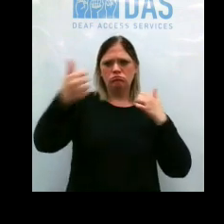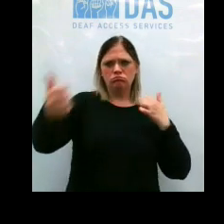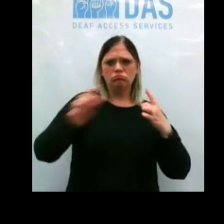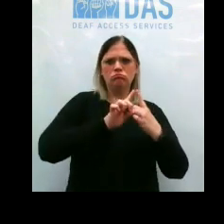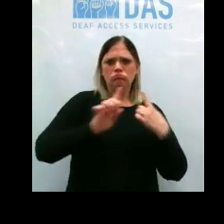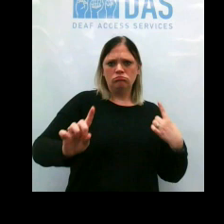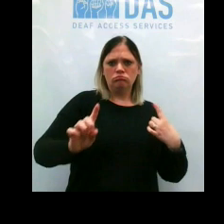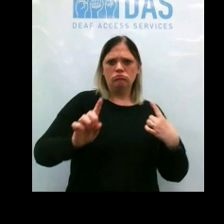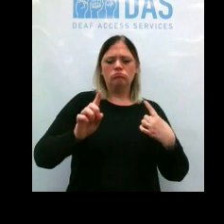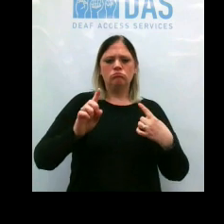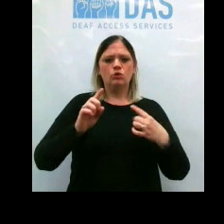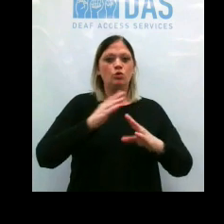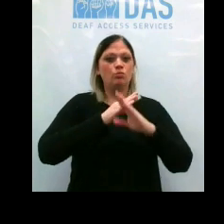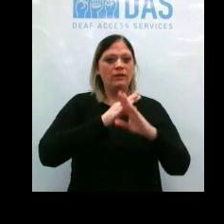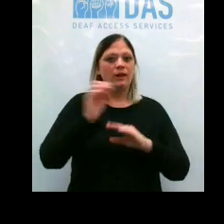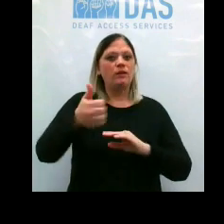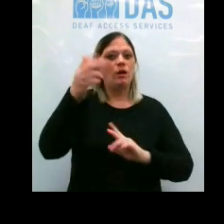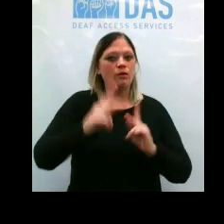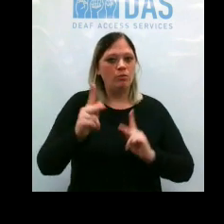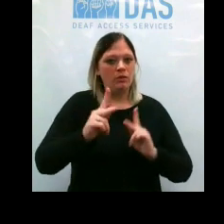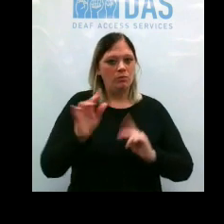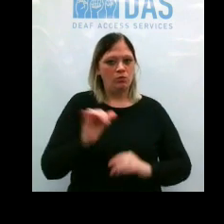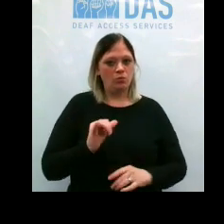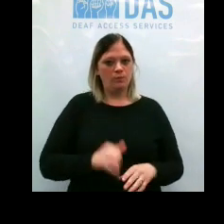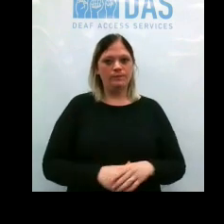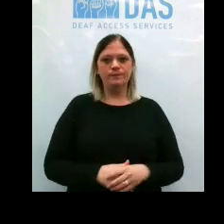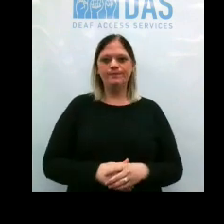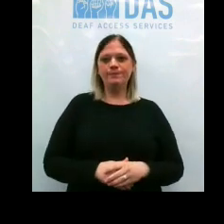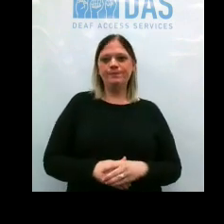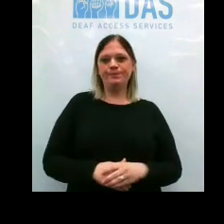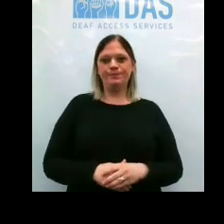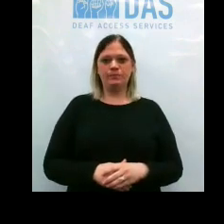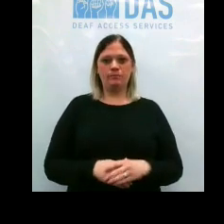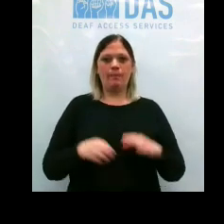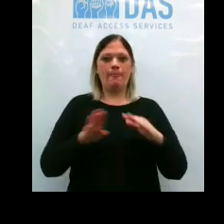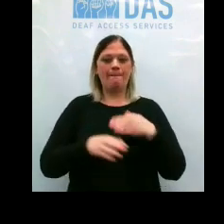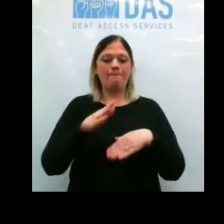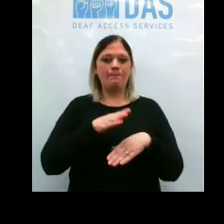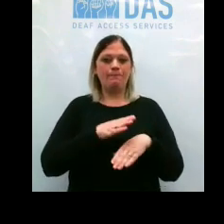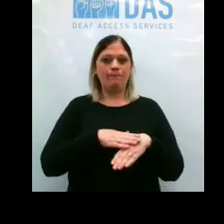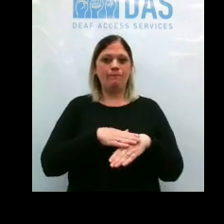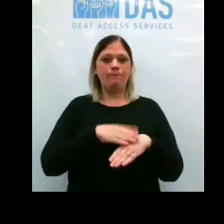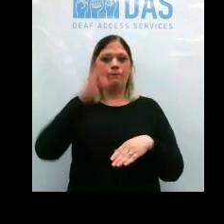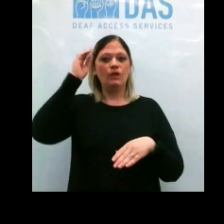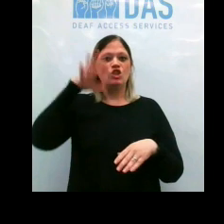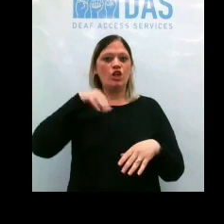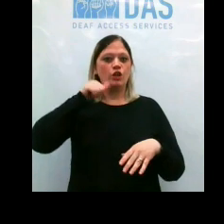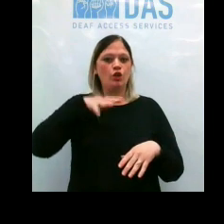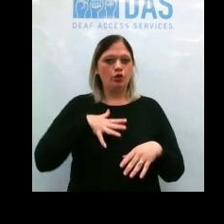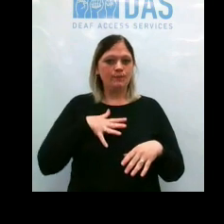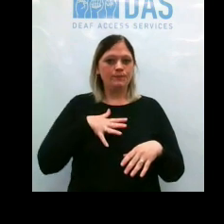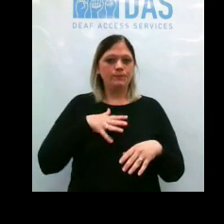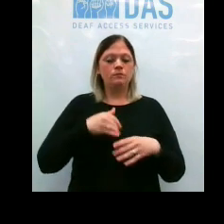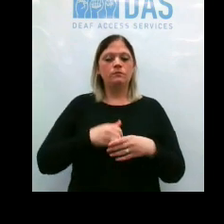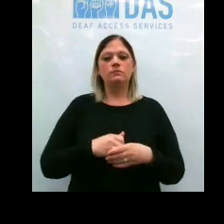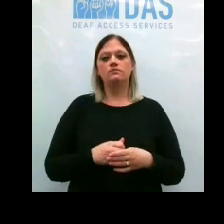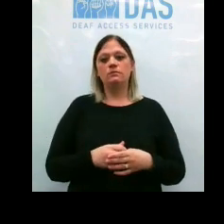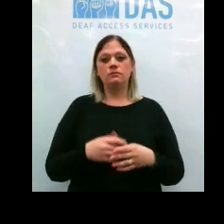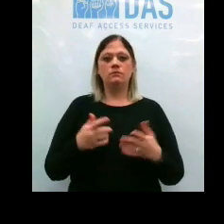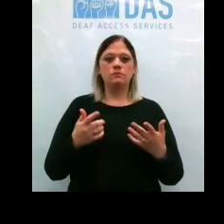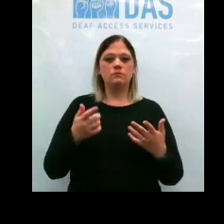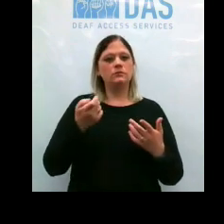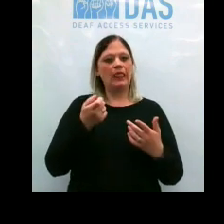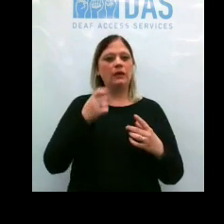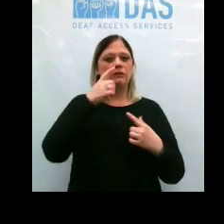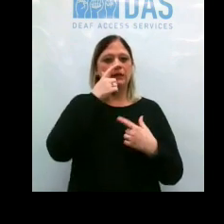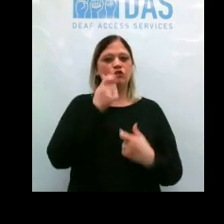so we can protect other people, not just ourselves. Mortality data based on Gender, and you'll see, which is something that's a little